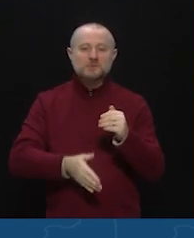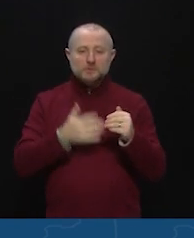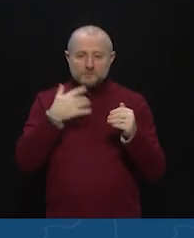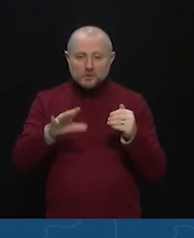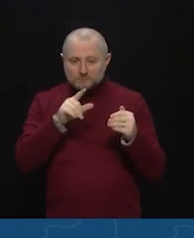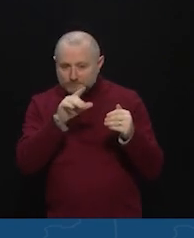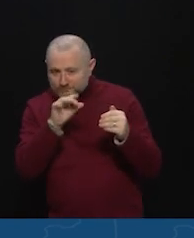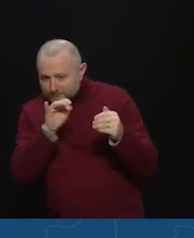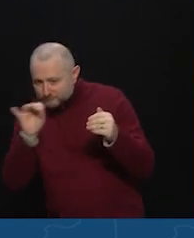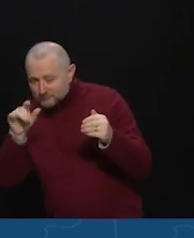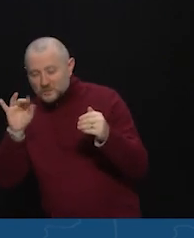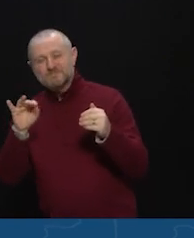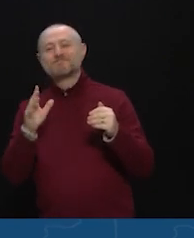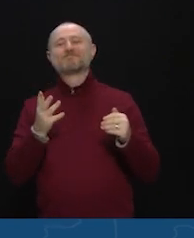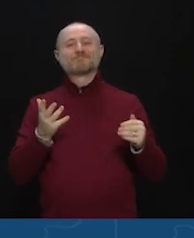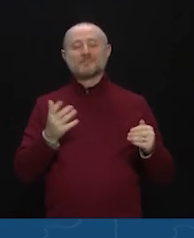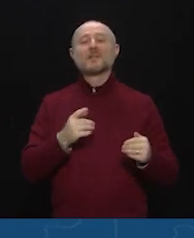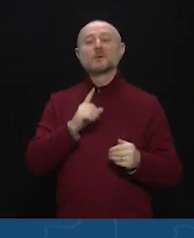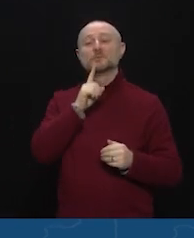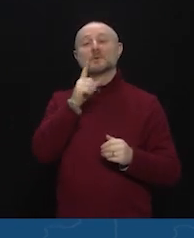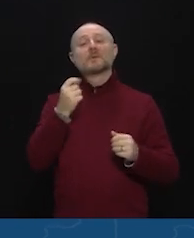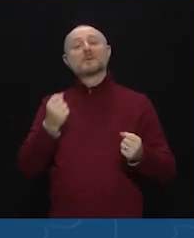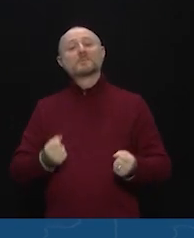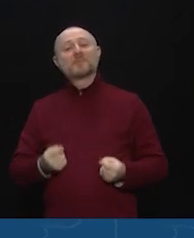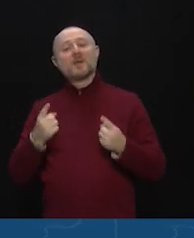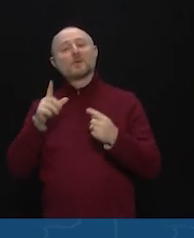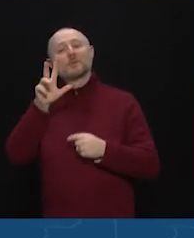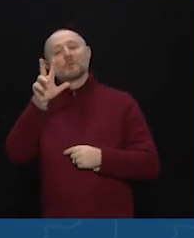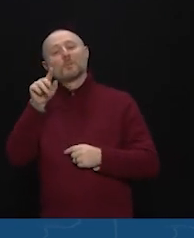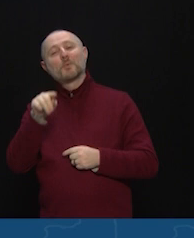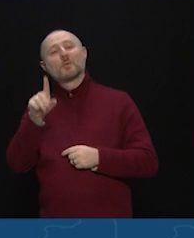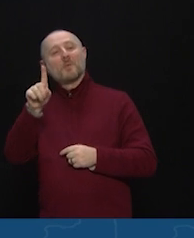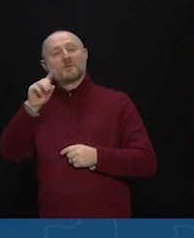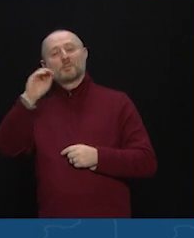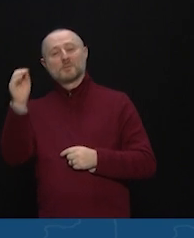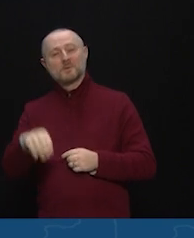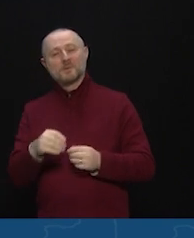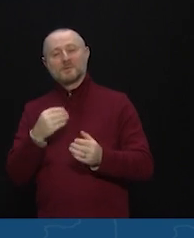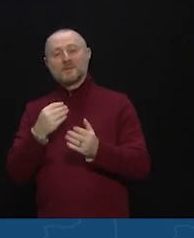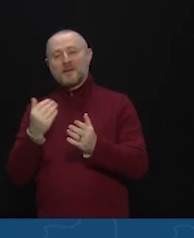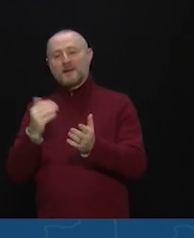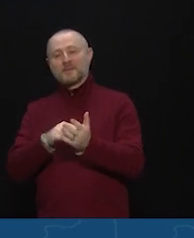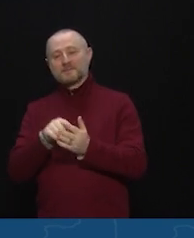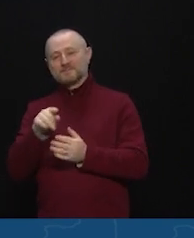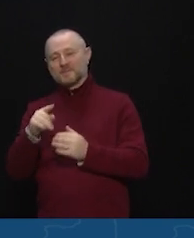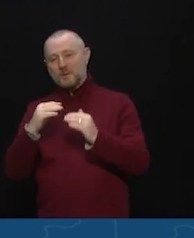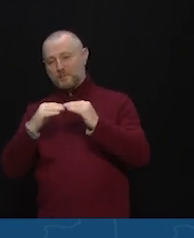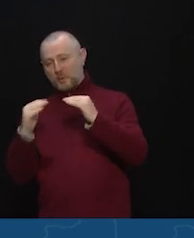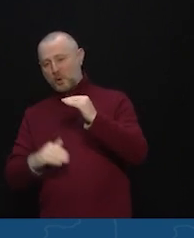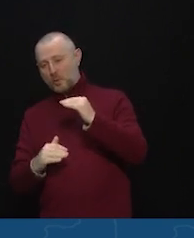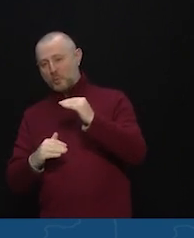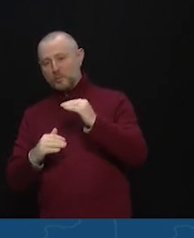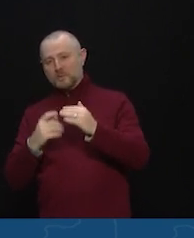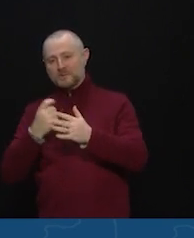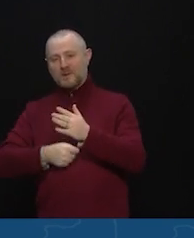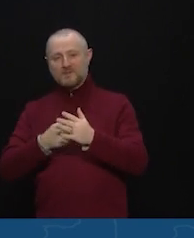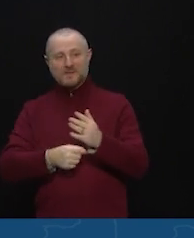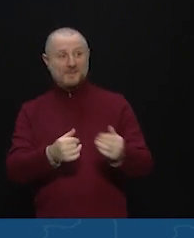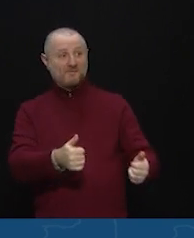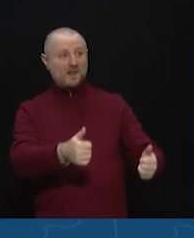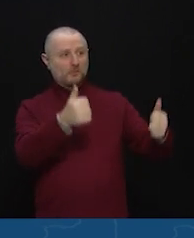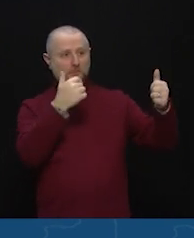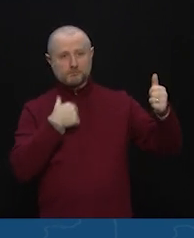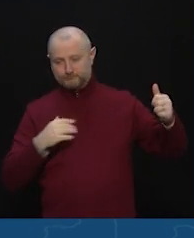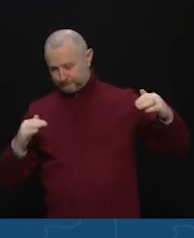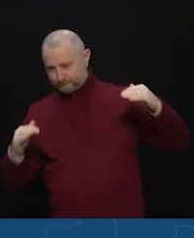Spending growth is 3.1% in 23, which is below the rate of inflation, which I believe is about 3.3. The out year growth is driven by